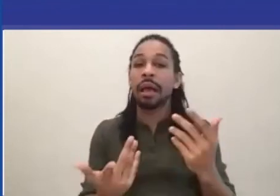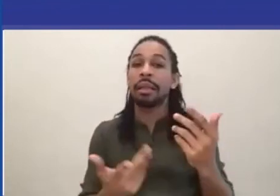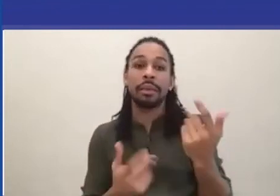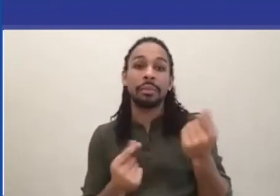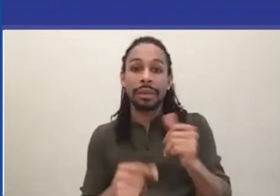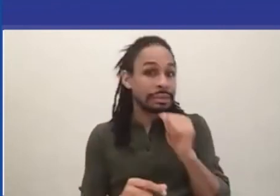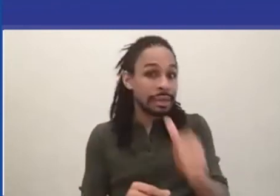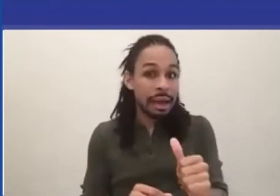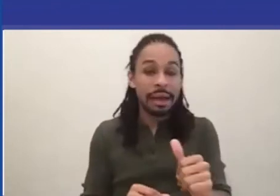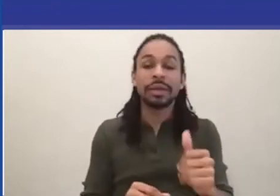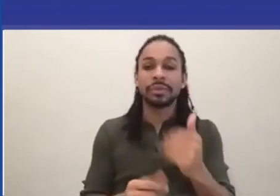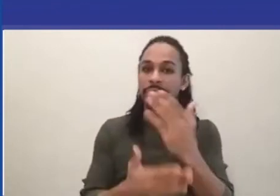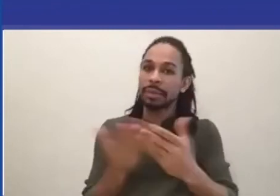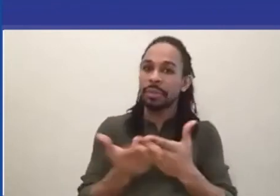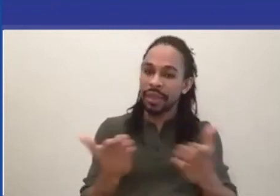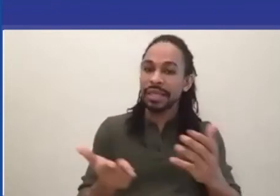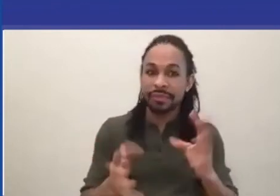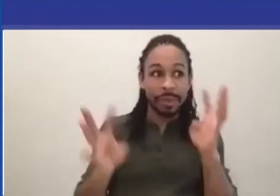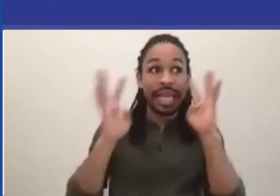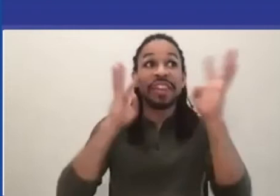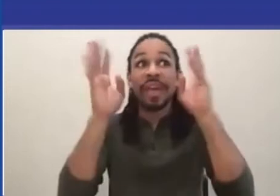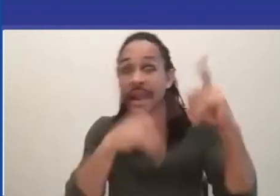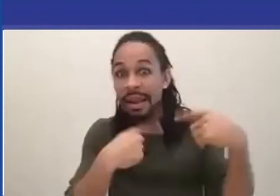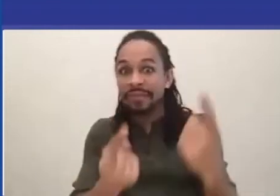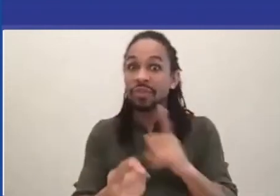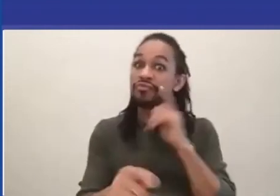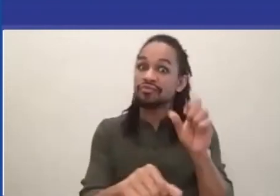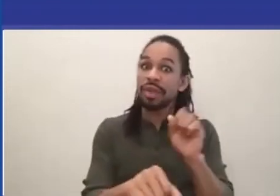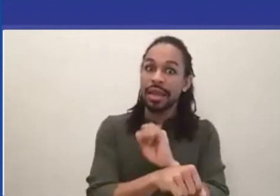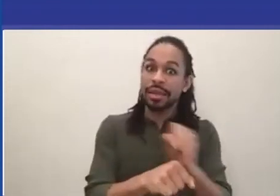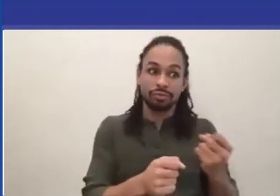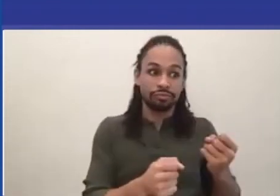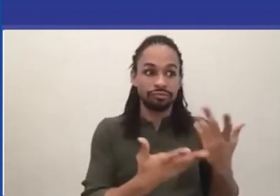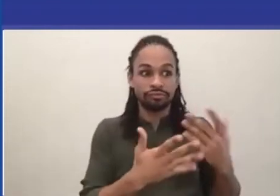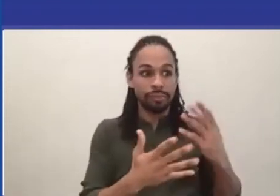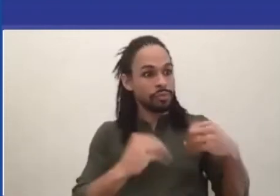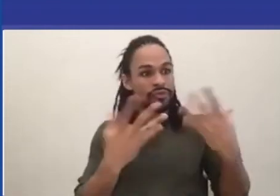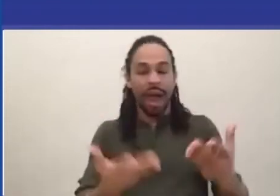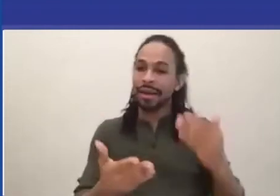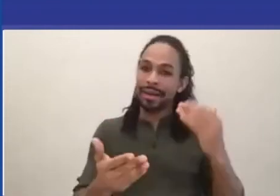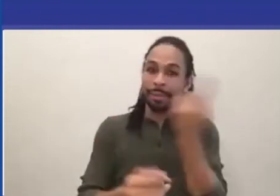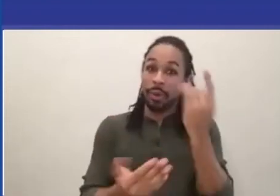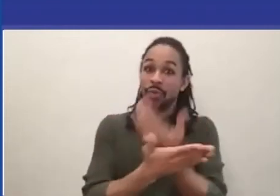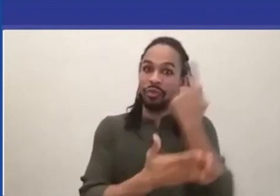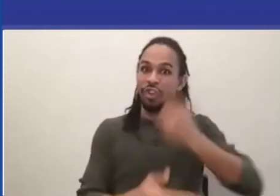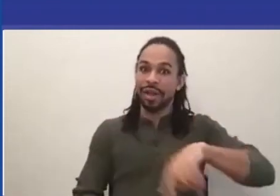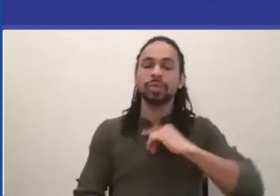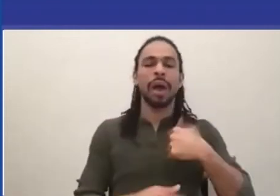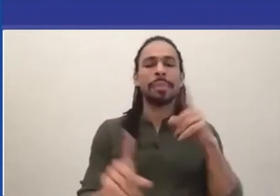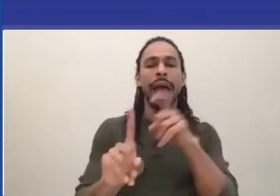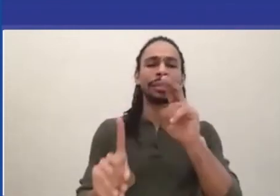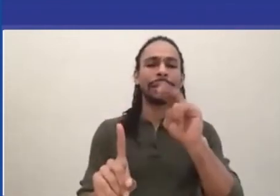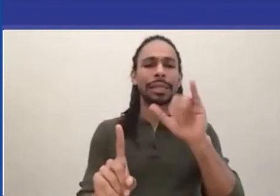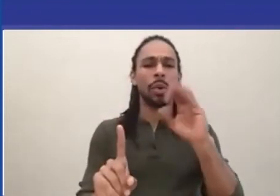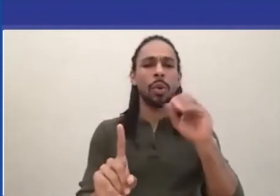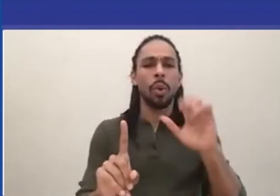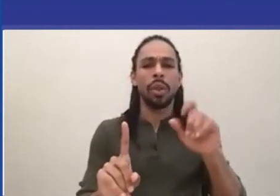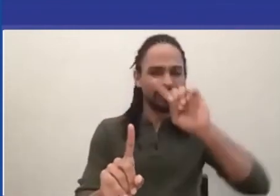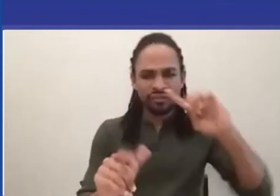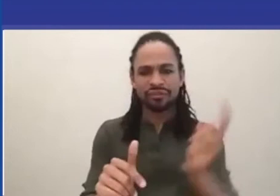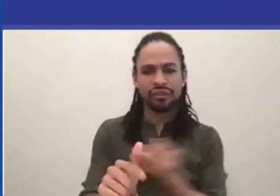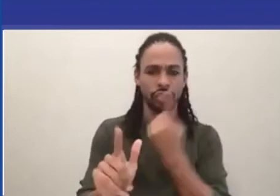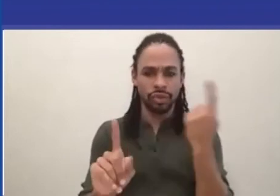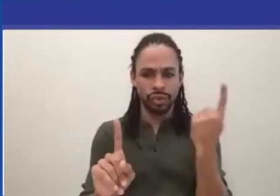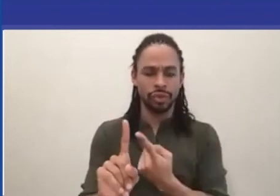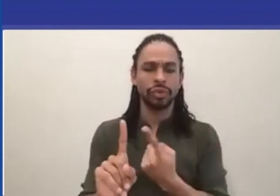us. So, so I'm gonna send this to Nicole first. I'm gonna send this your way first, Nicole. But I'd